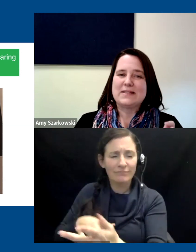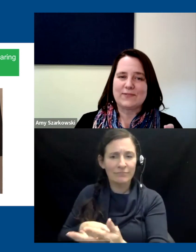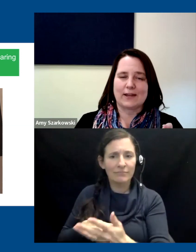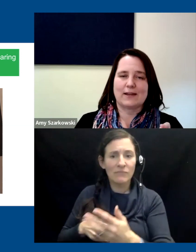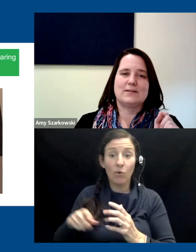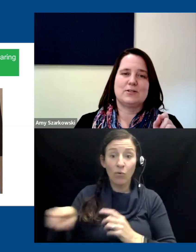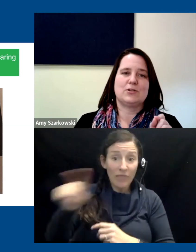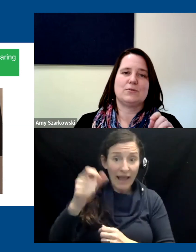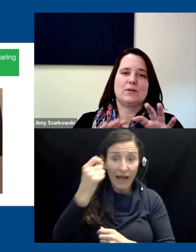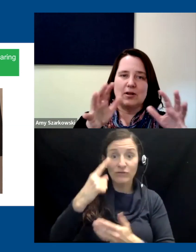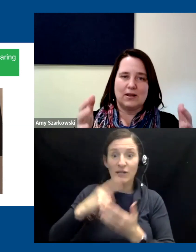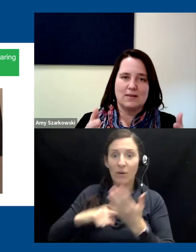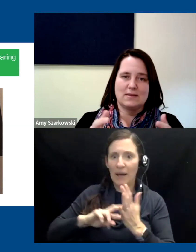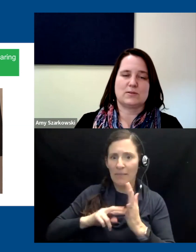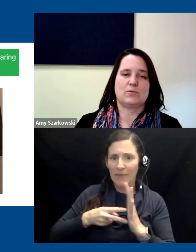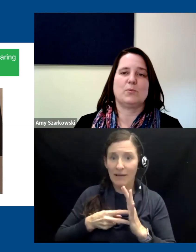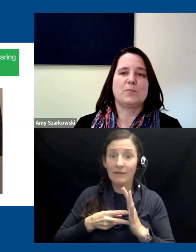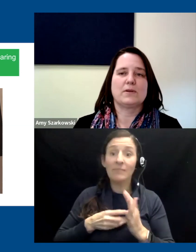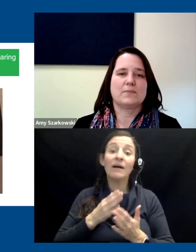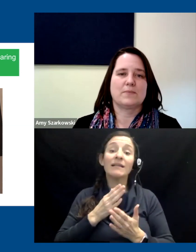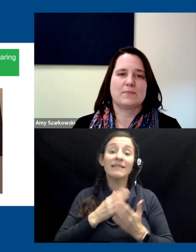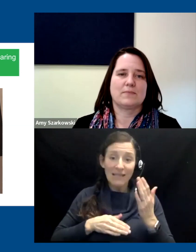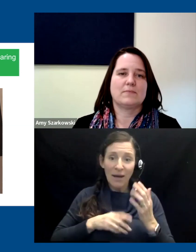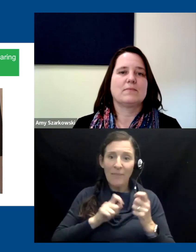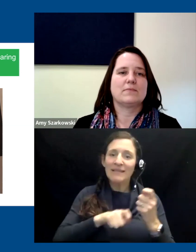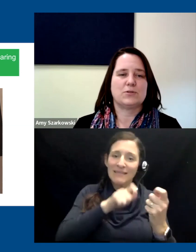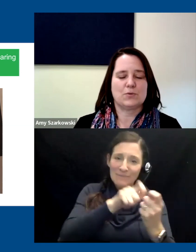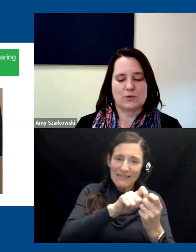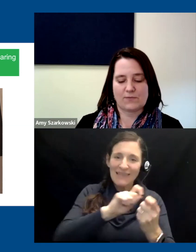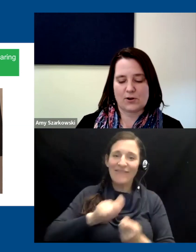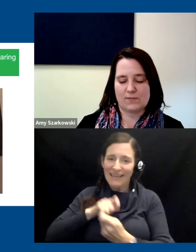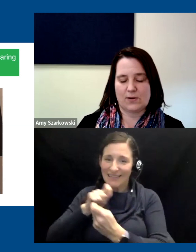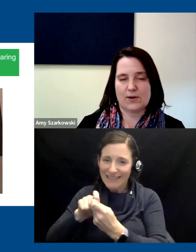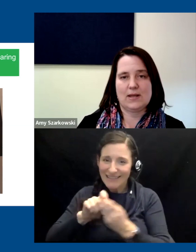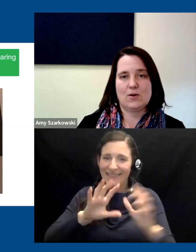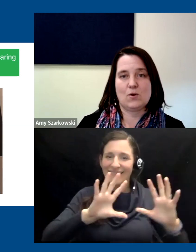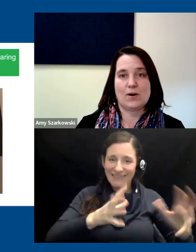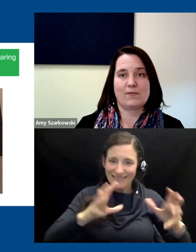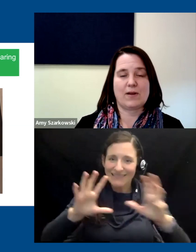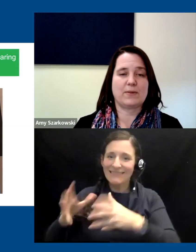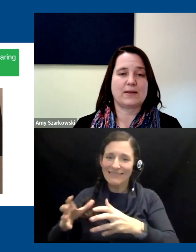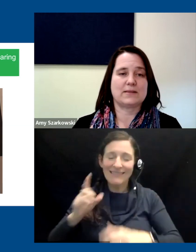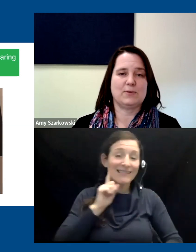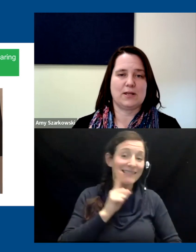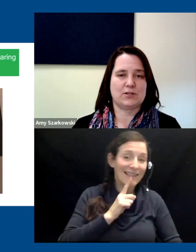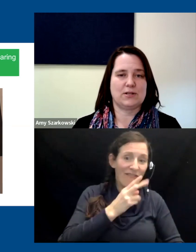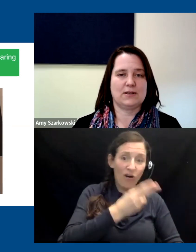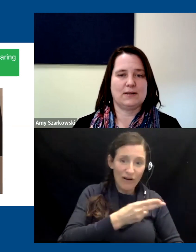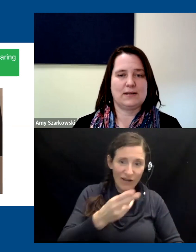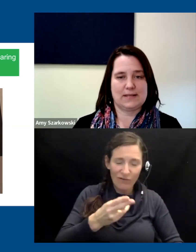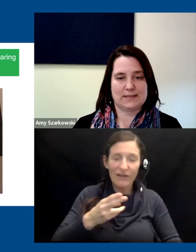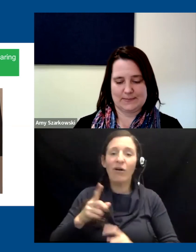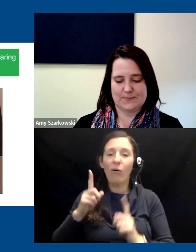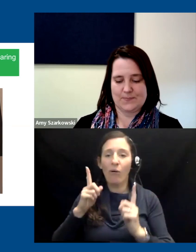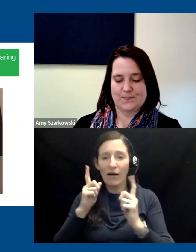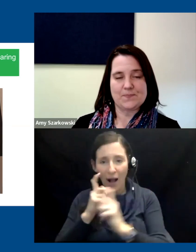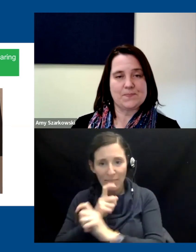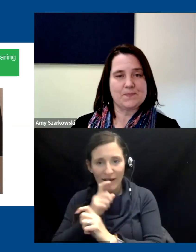that are specific to children in this group, children who are deaf or hard of hearing or have complex communication